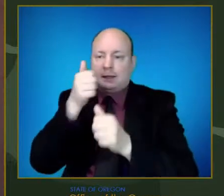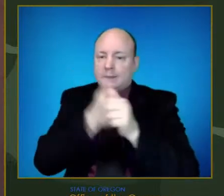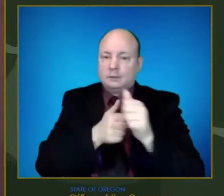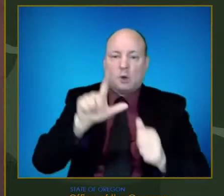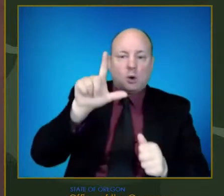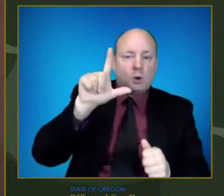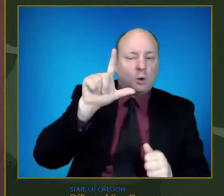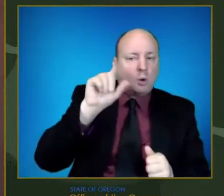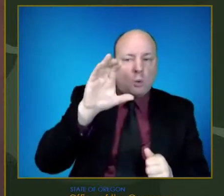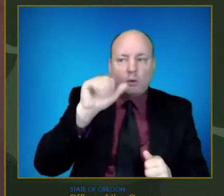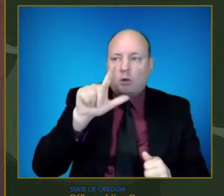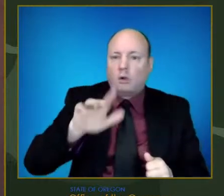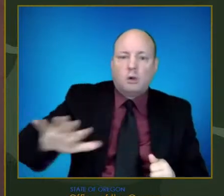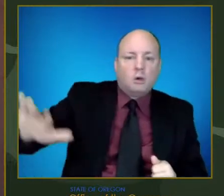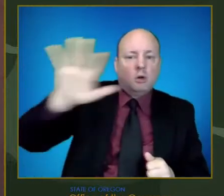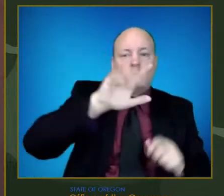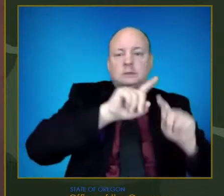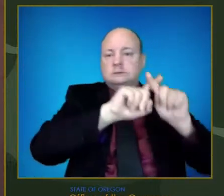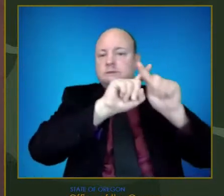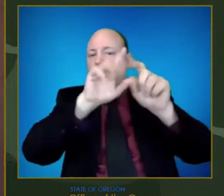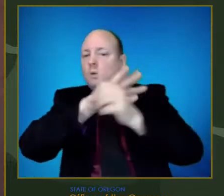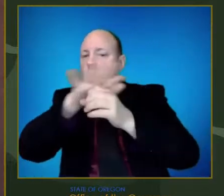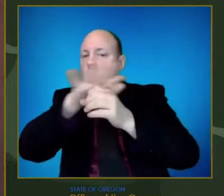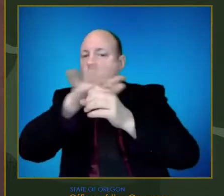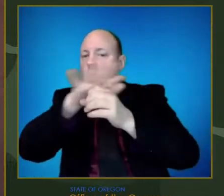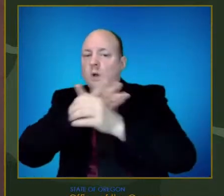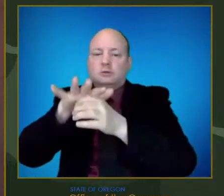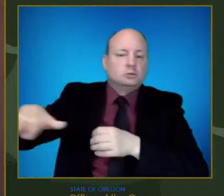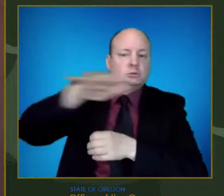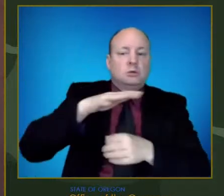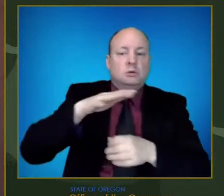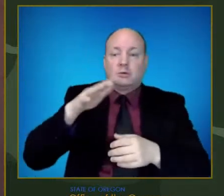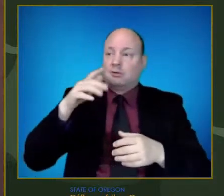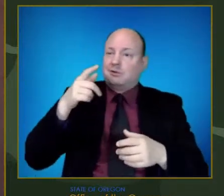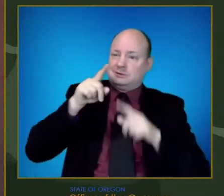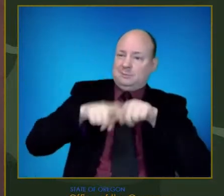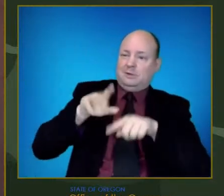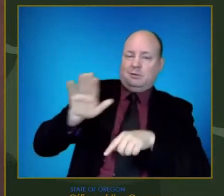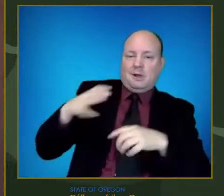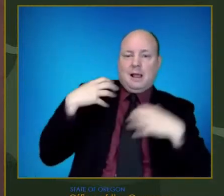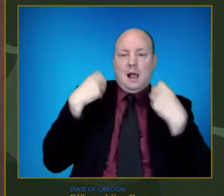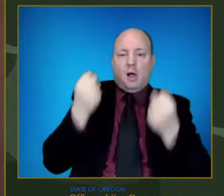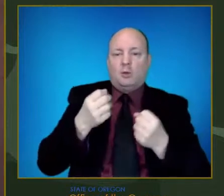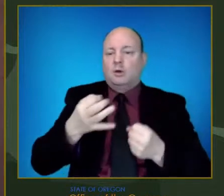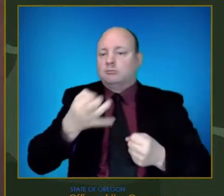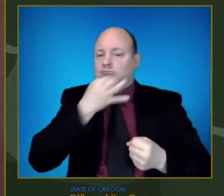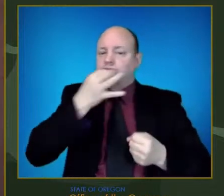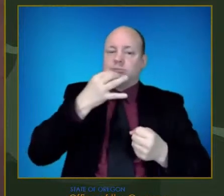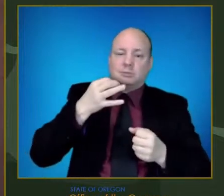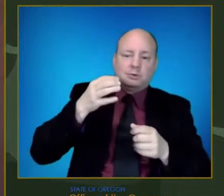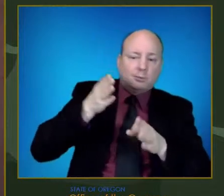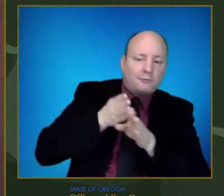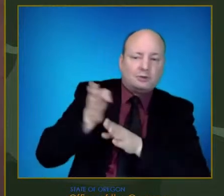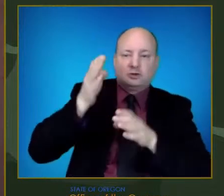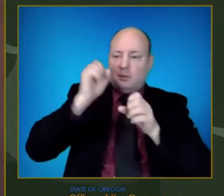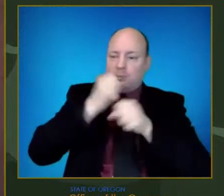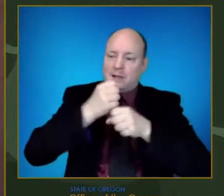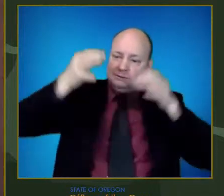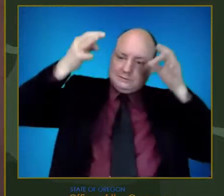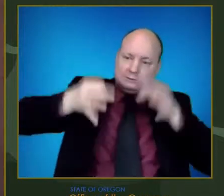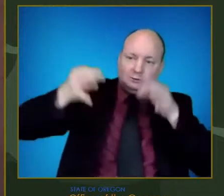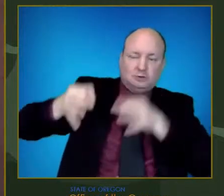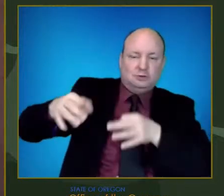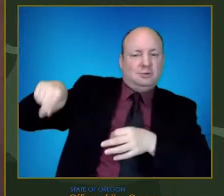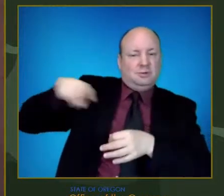rely on our health experts and medical professionals in terms of decision making. I feel very comfortable in terms of